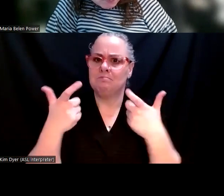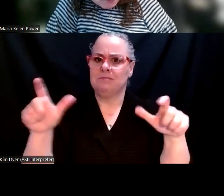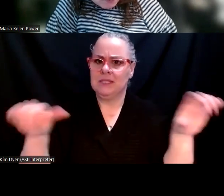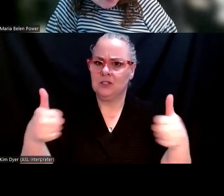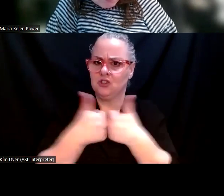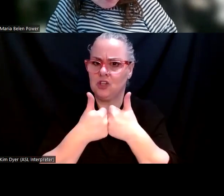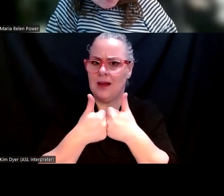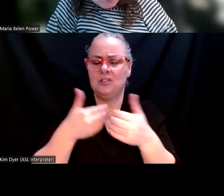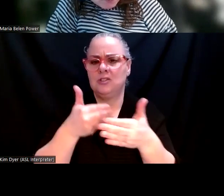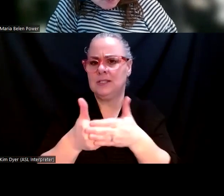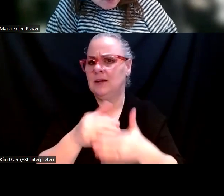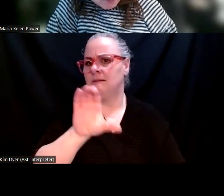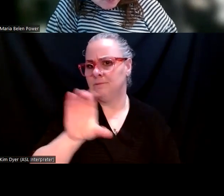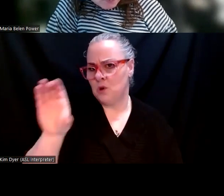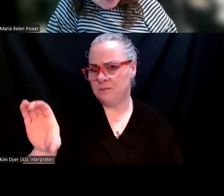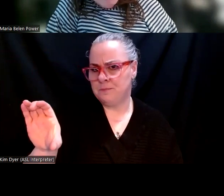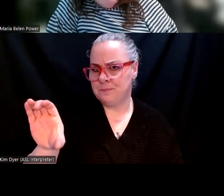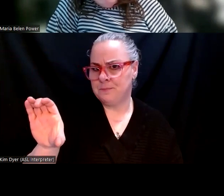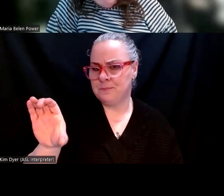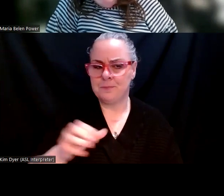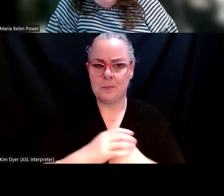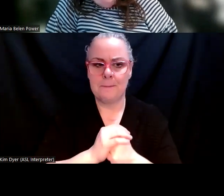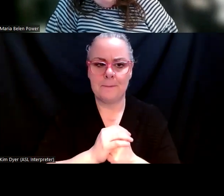here in Cape Cod.